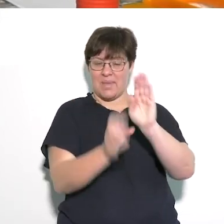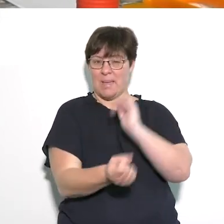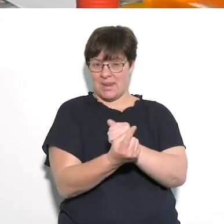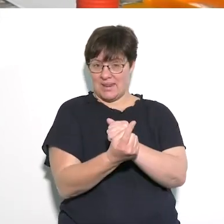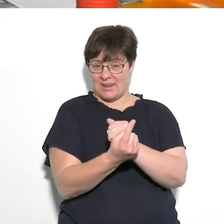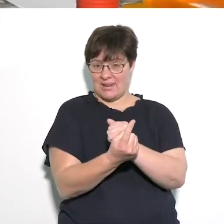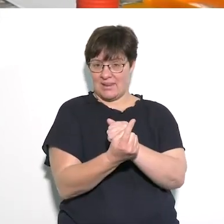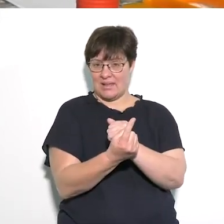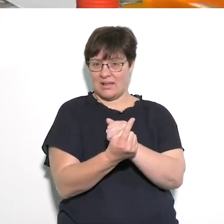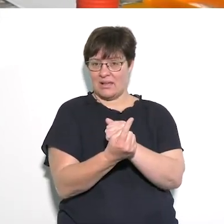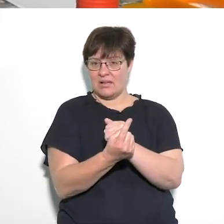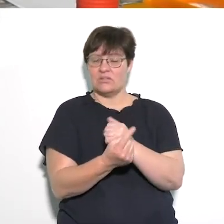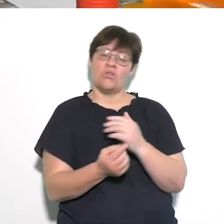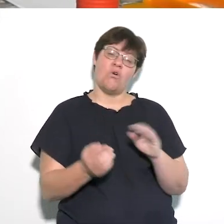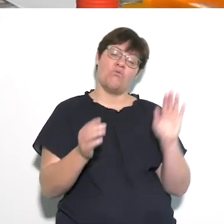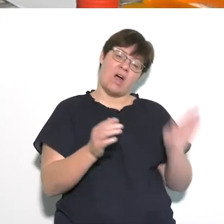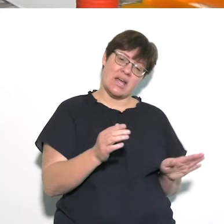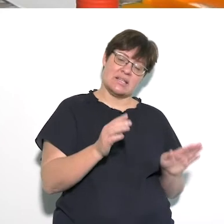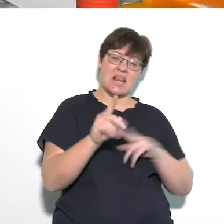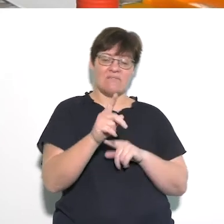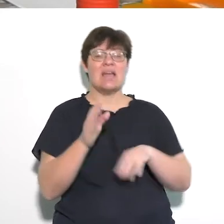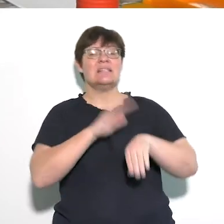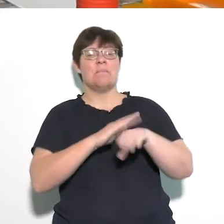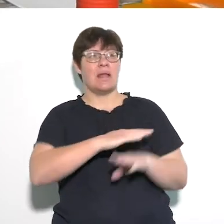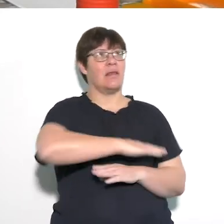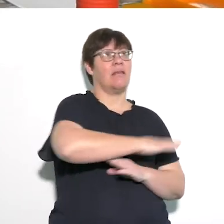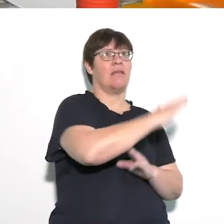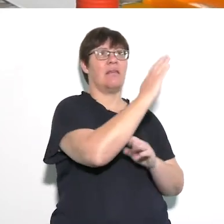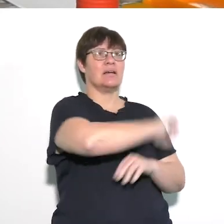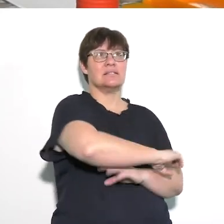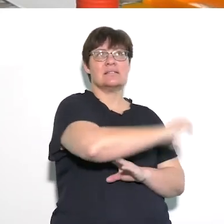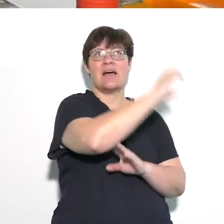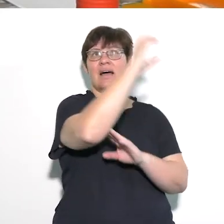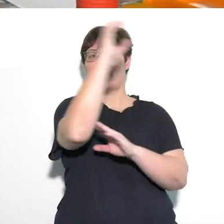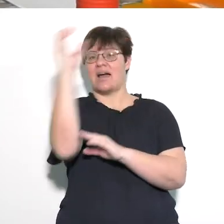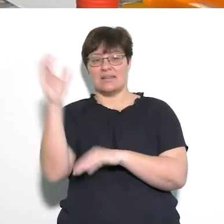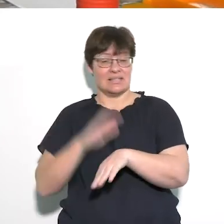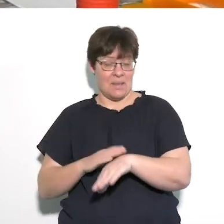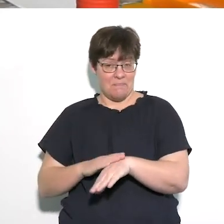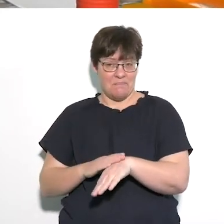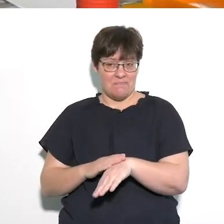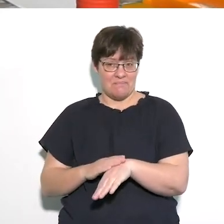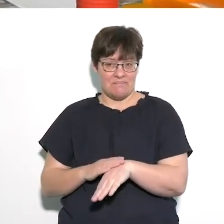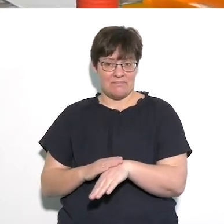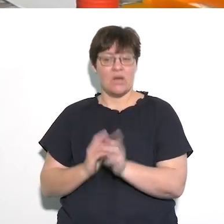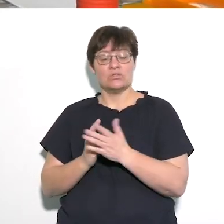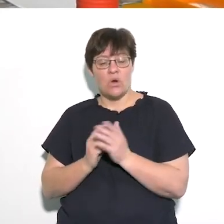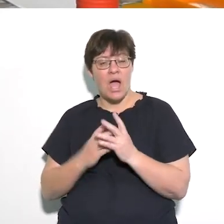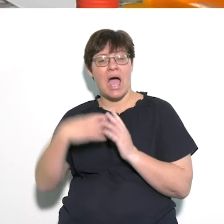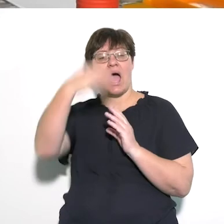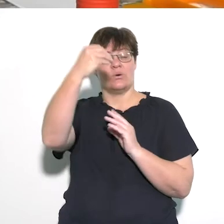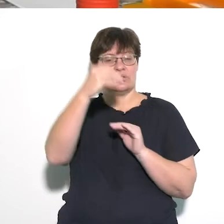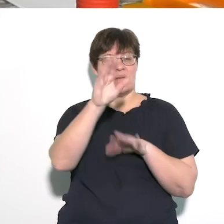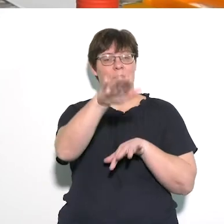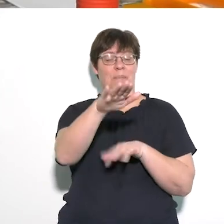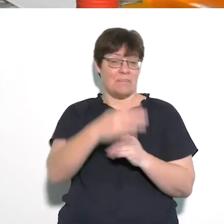happen. So you can position it on the right, depending on the time of the sun. You can even have that art piece come out a little